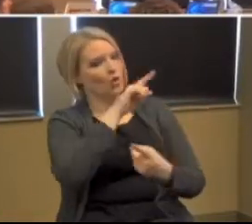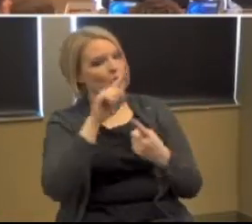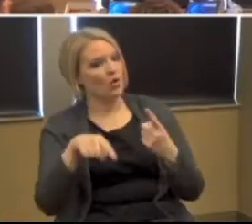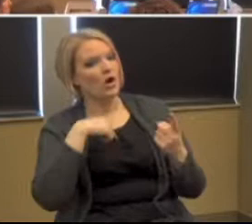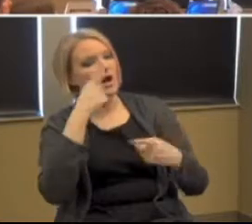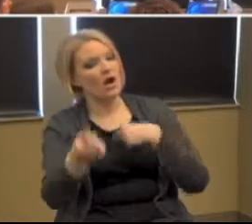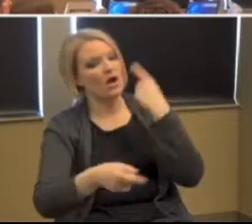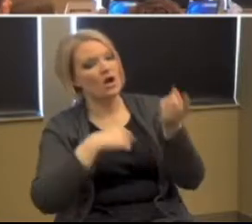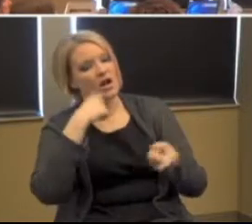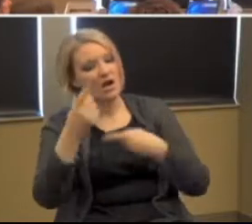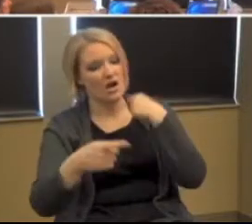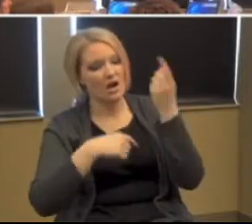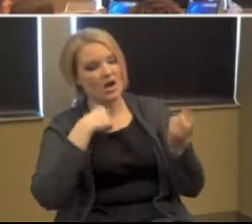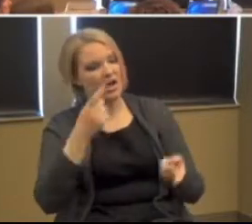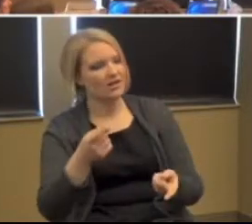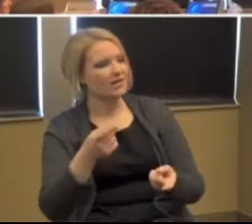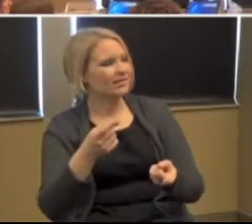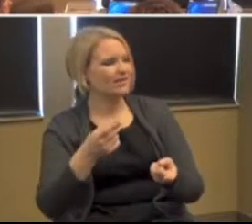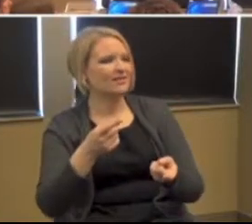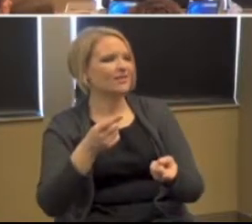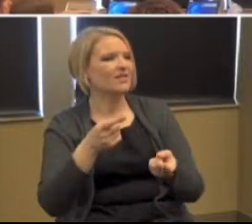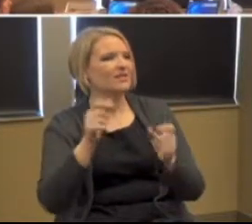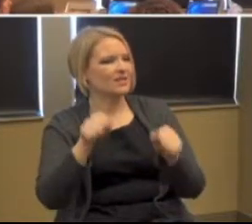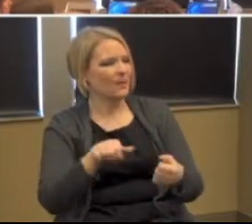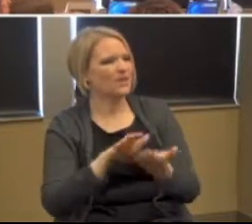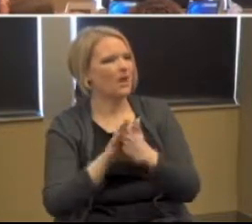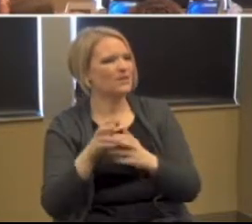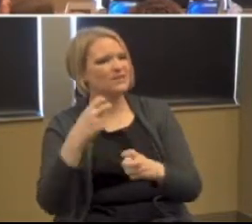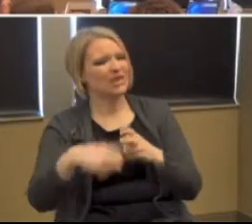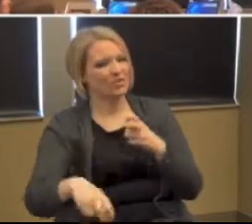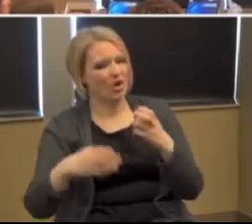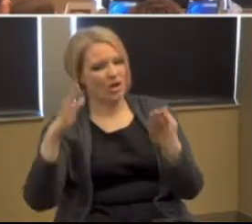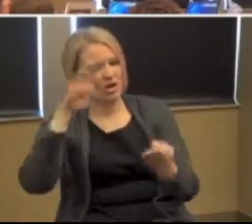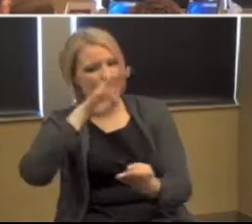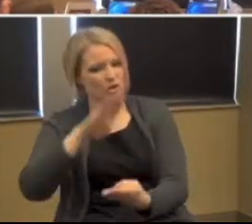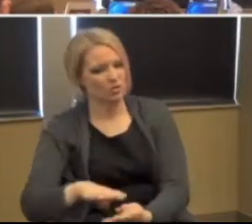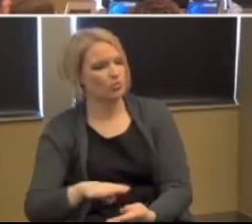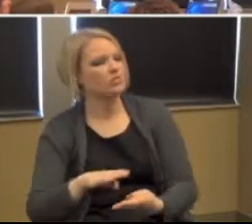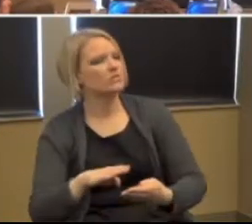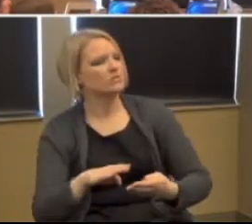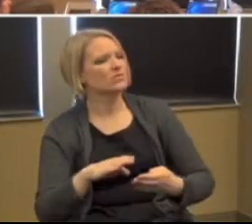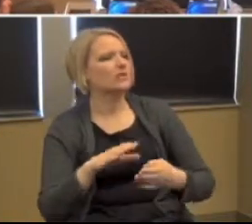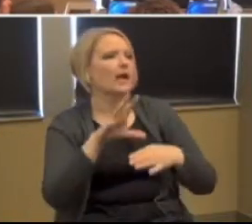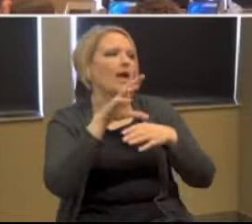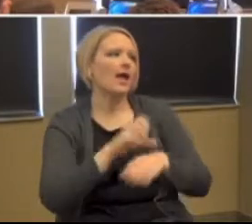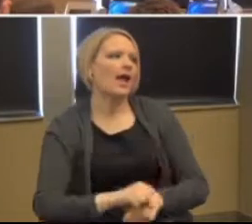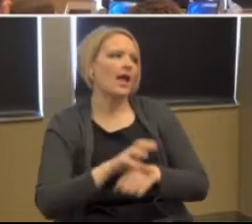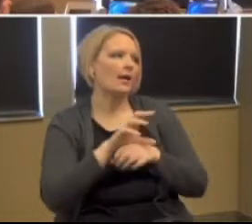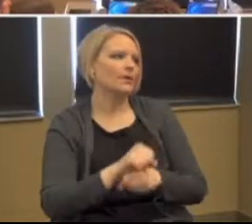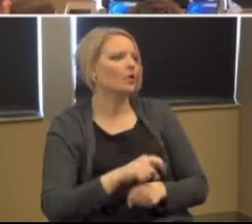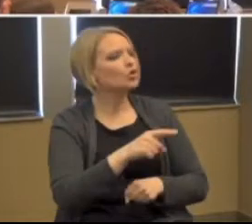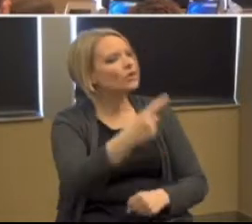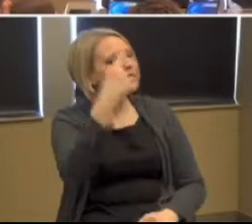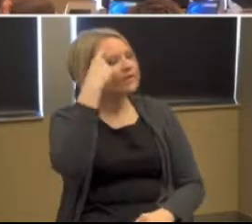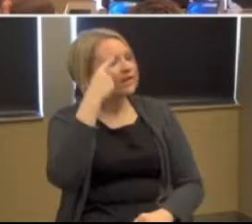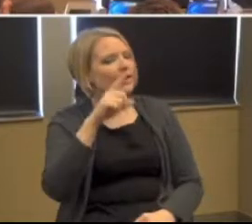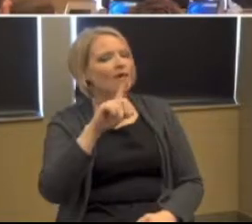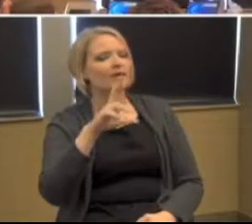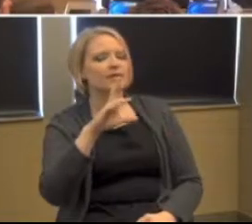very difficult to fade, and put it into a more concrete. It's a habit. We always say think duct